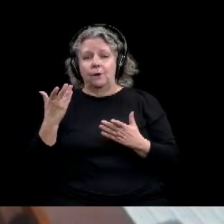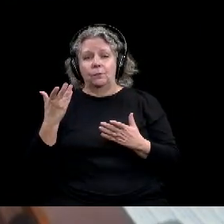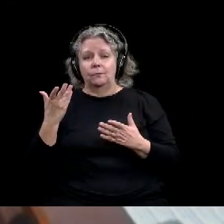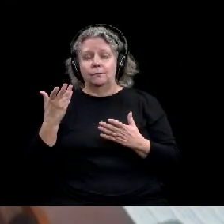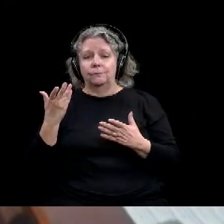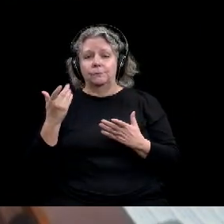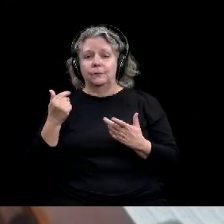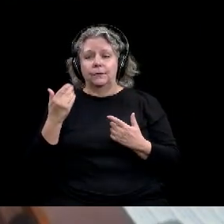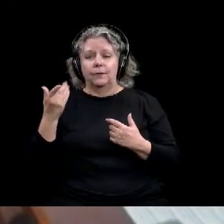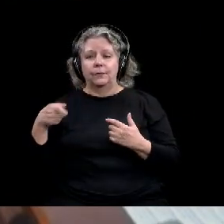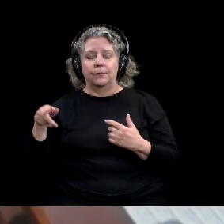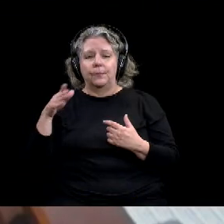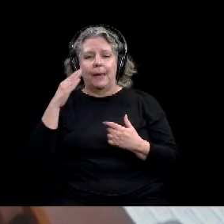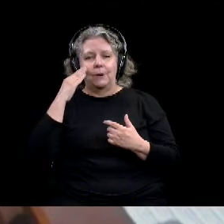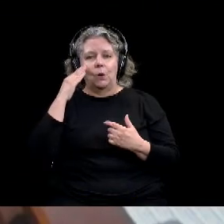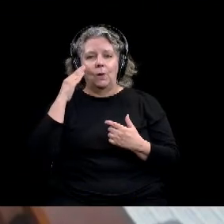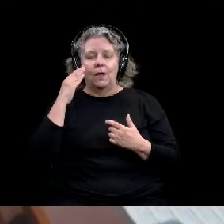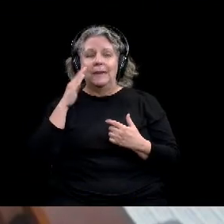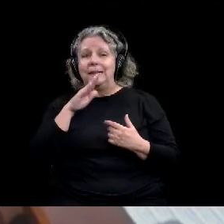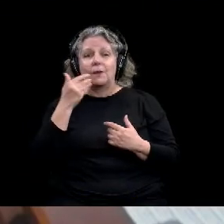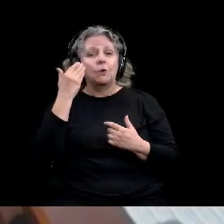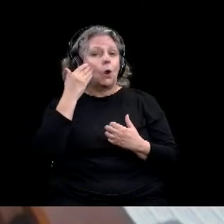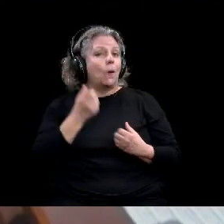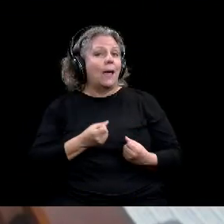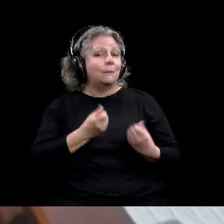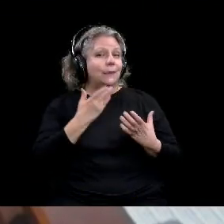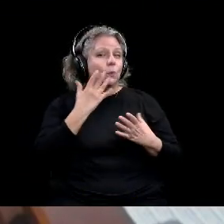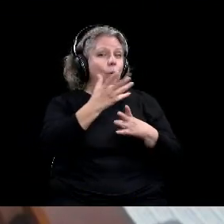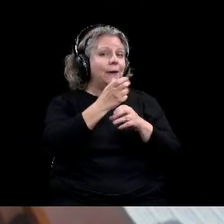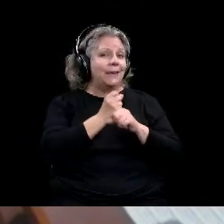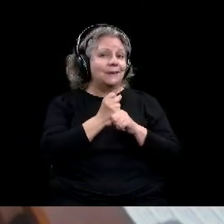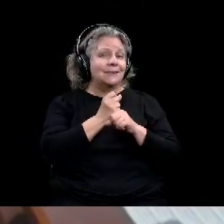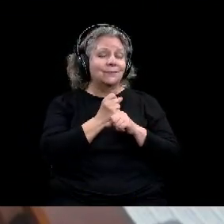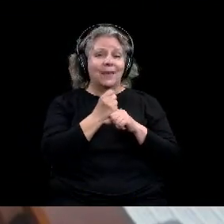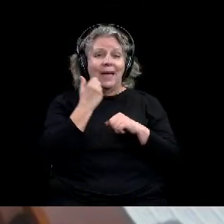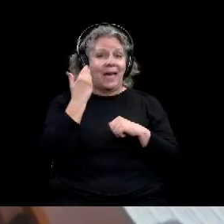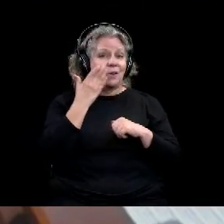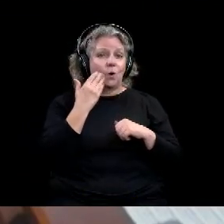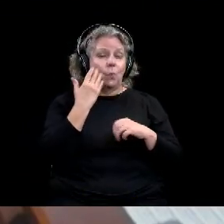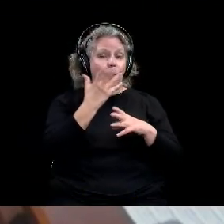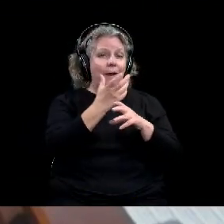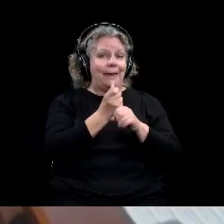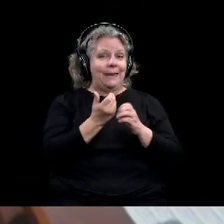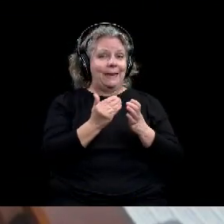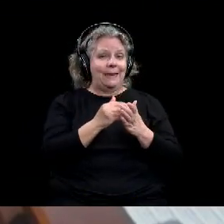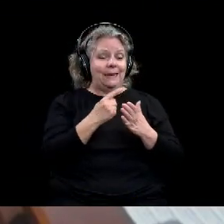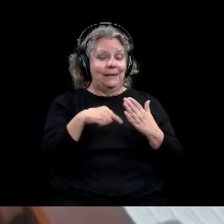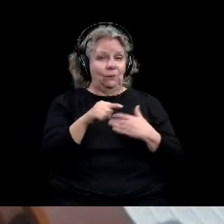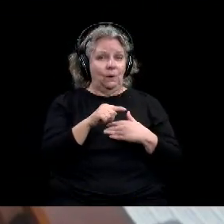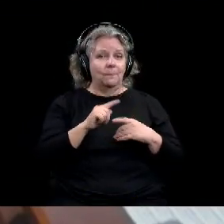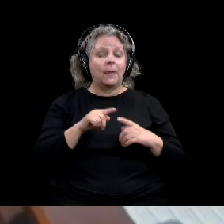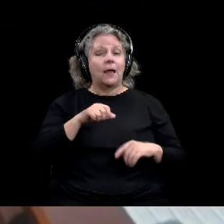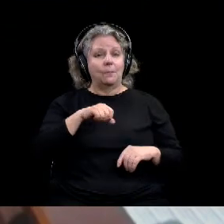get any again next week, but I am proud to say that by the end of this week, we'll have given